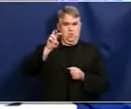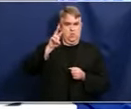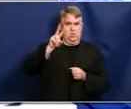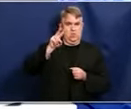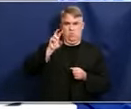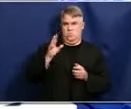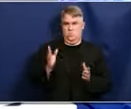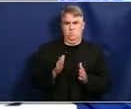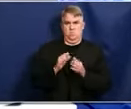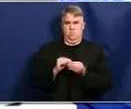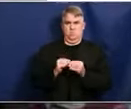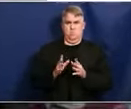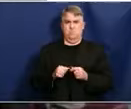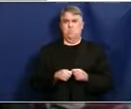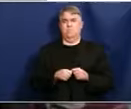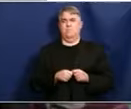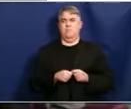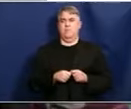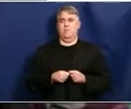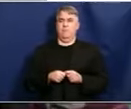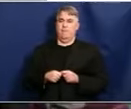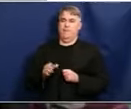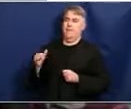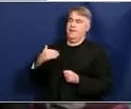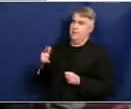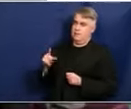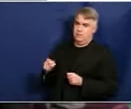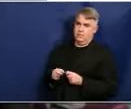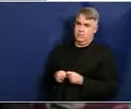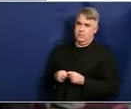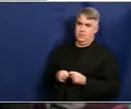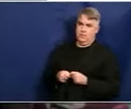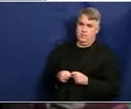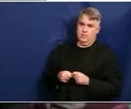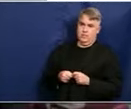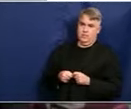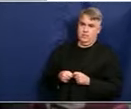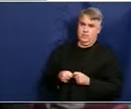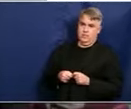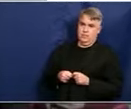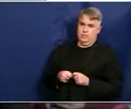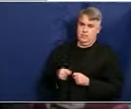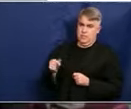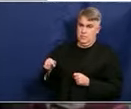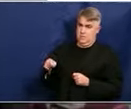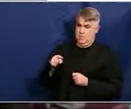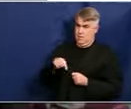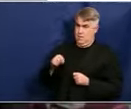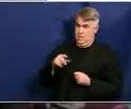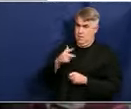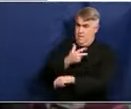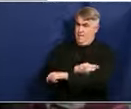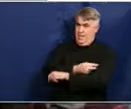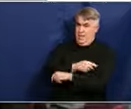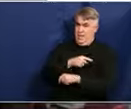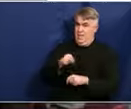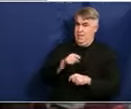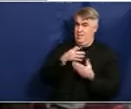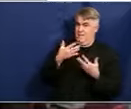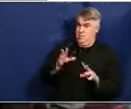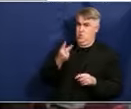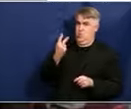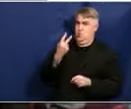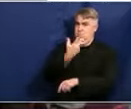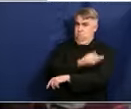Okay, the next question is in reference to people who have been vaccinated, fully vaccinated. We're told people who are